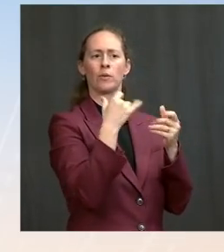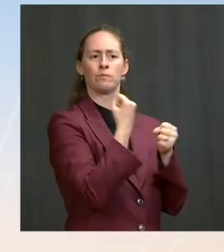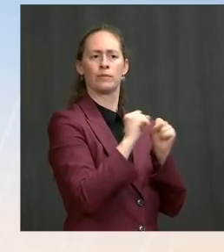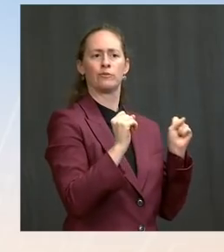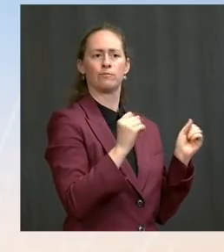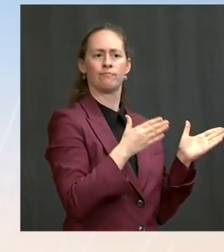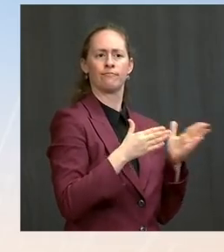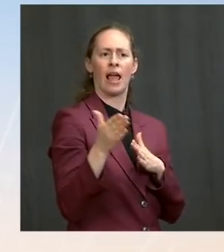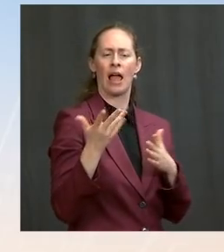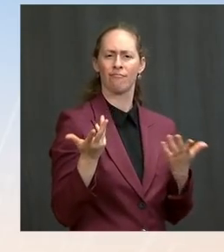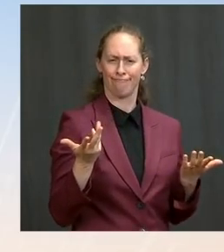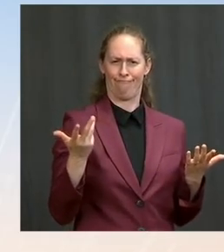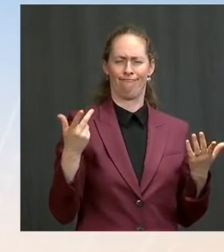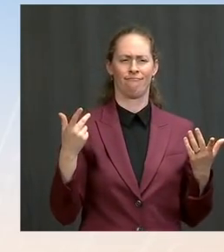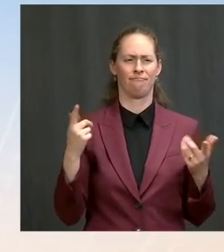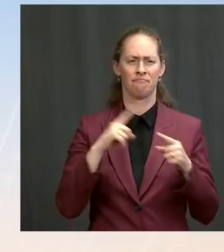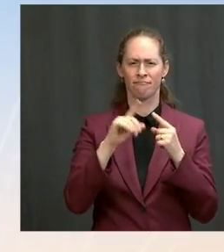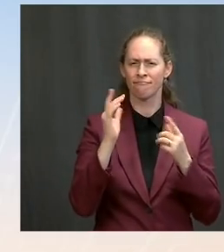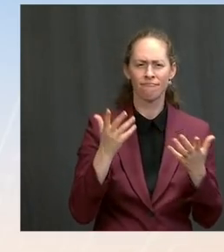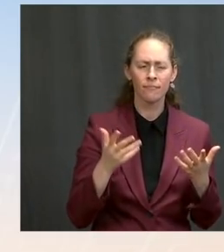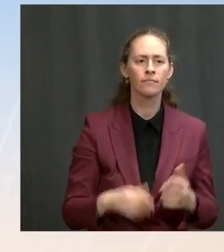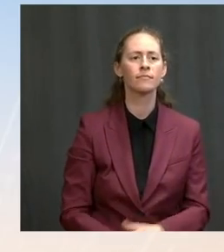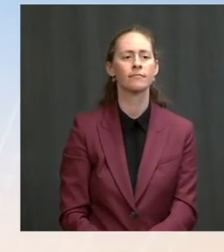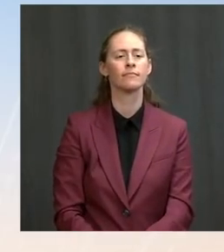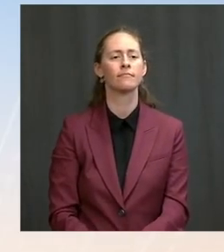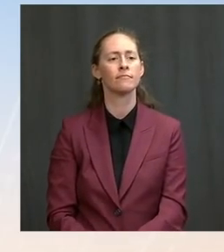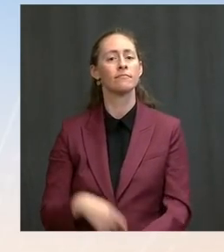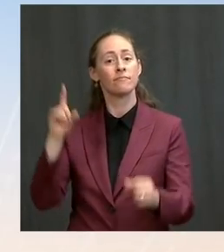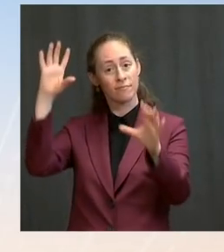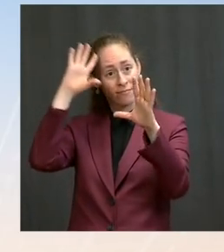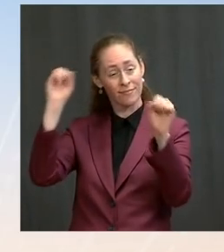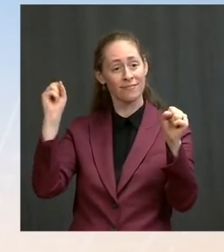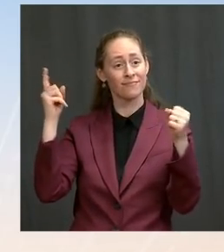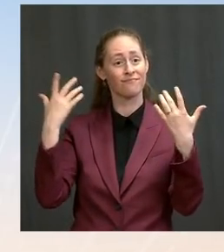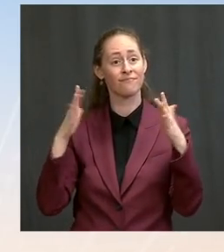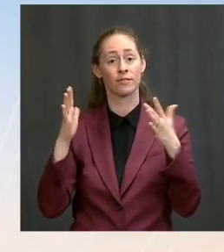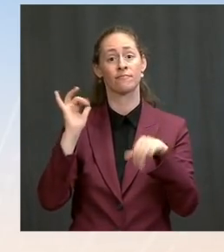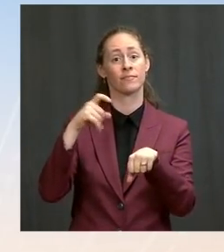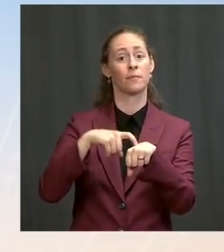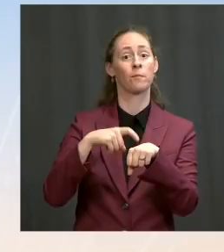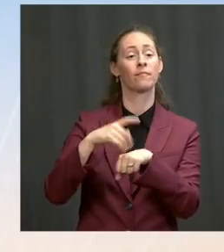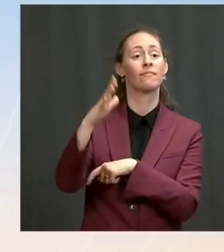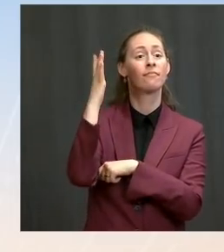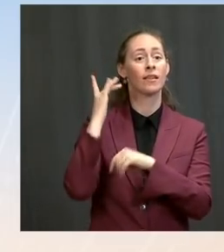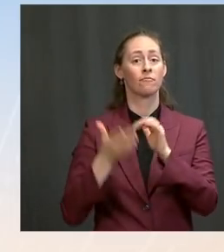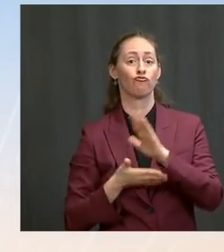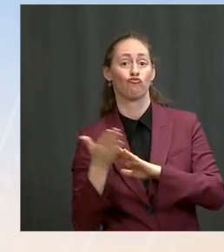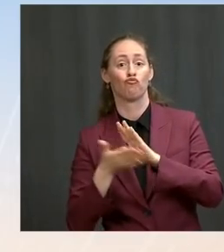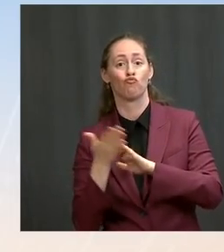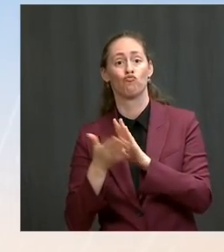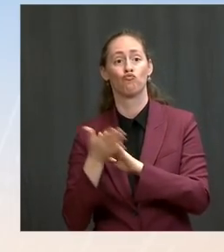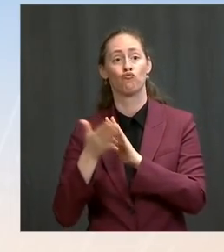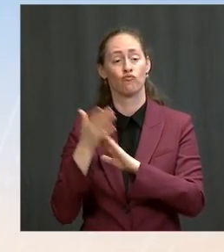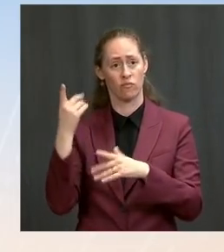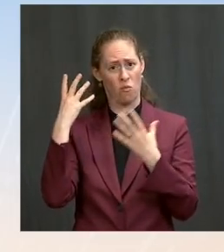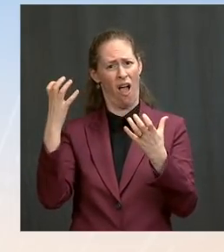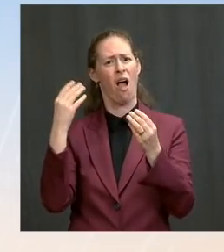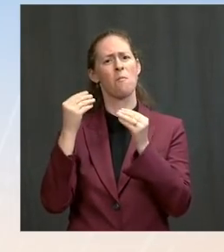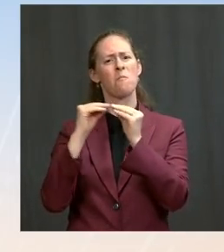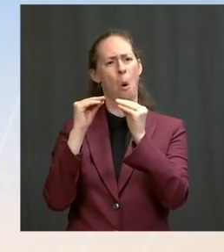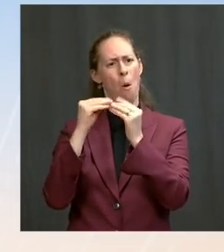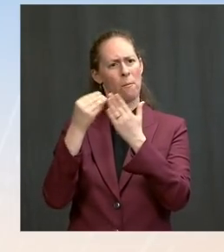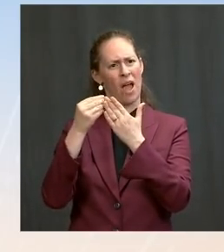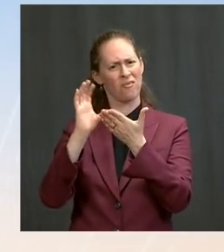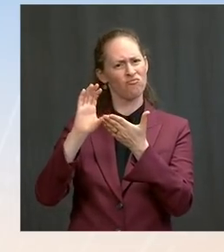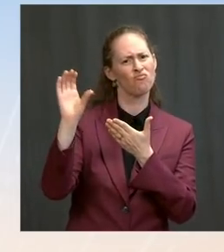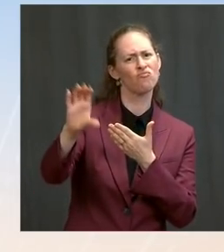and won the most votes of any candidate in history on a platform of boosting funding for law enforcement after Republicans spent decades trying to cut